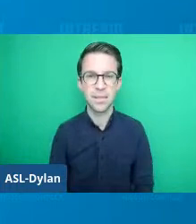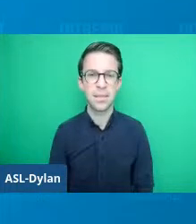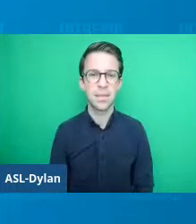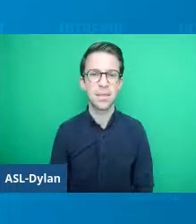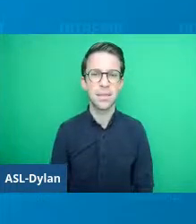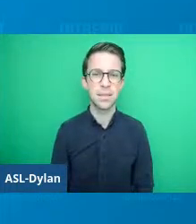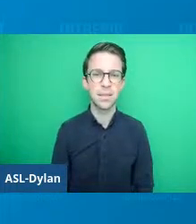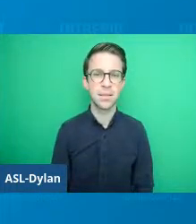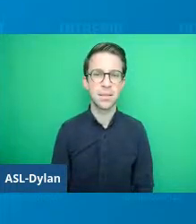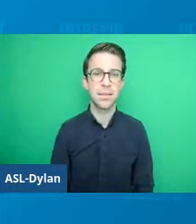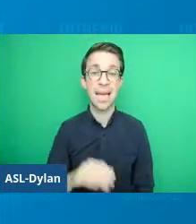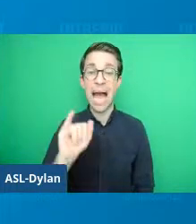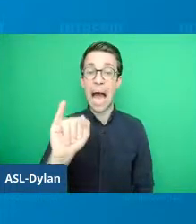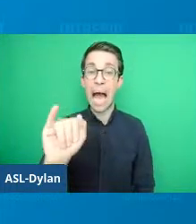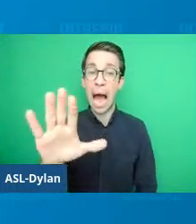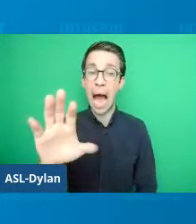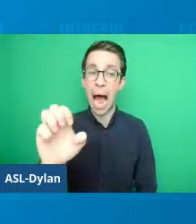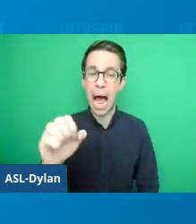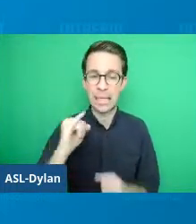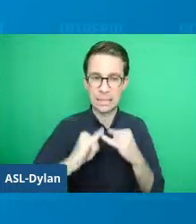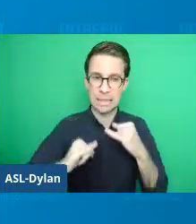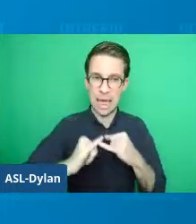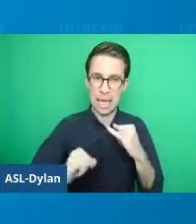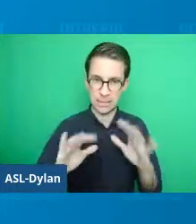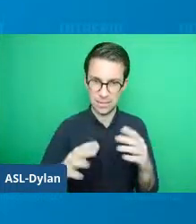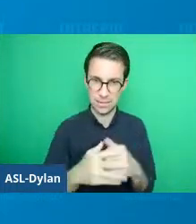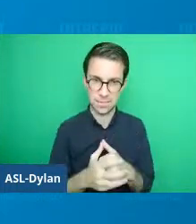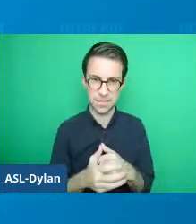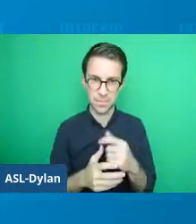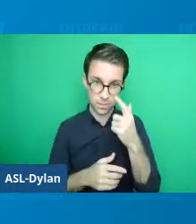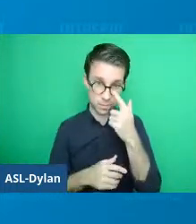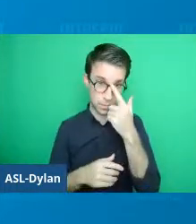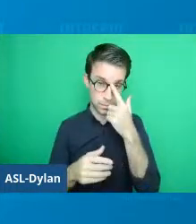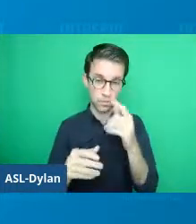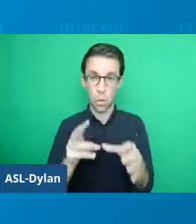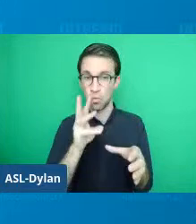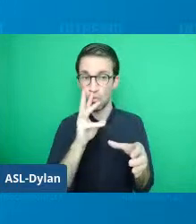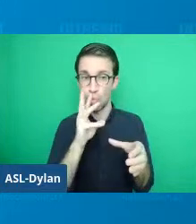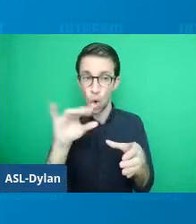Always do the ice last. So next you want water,